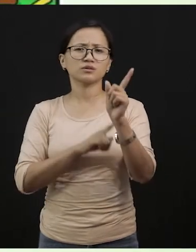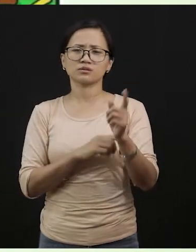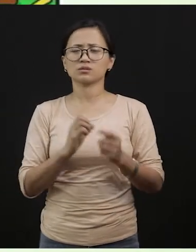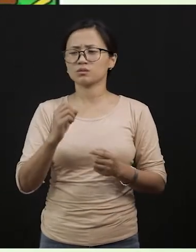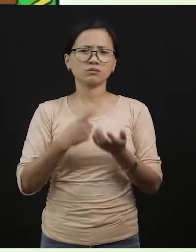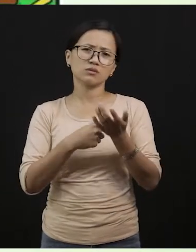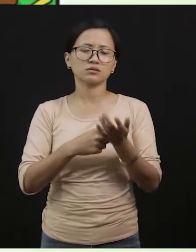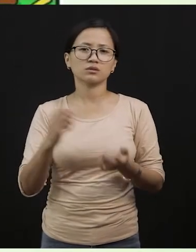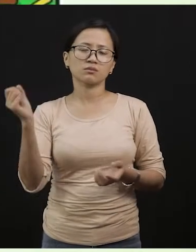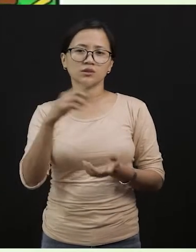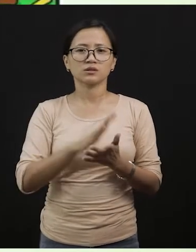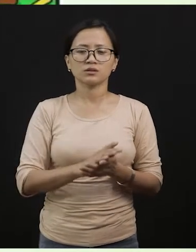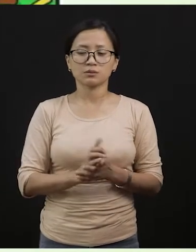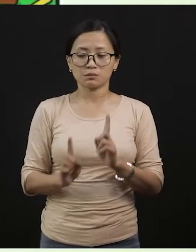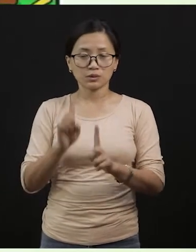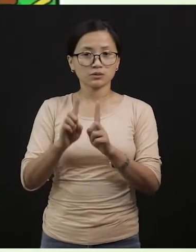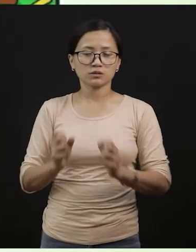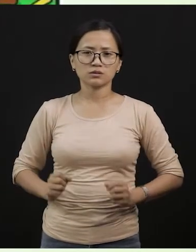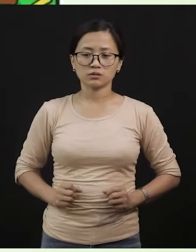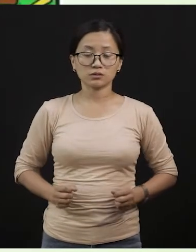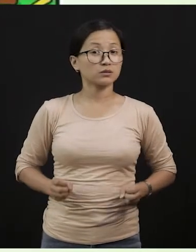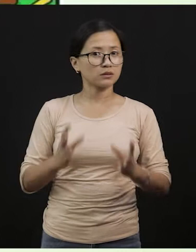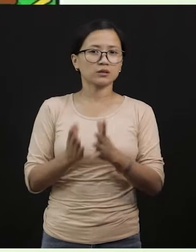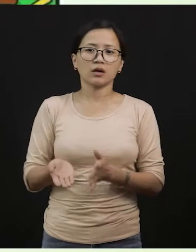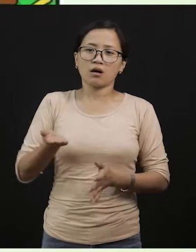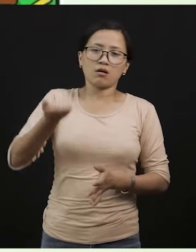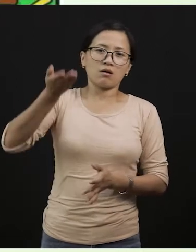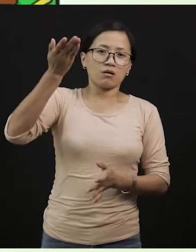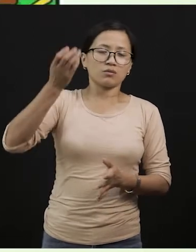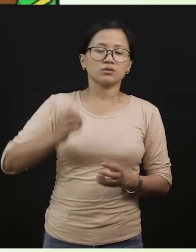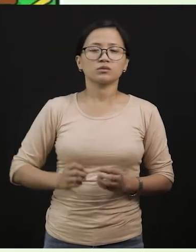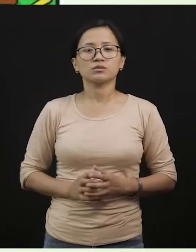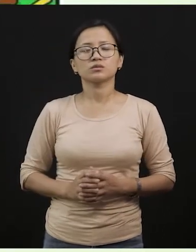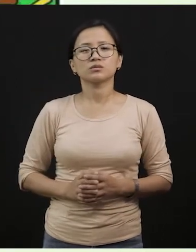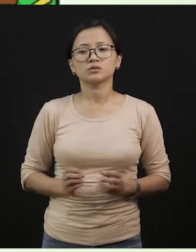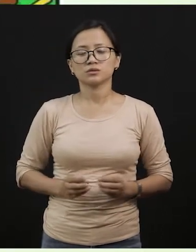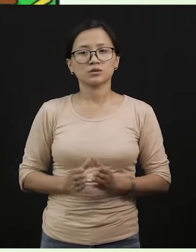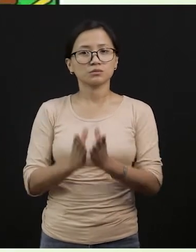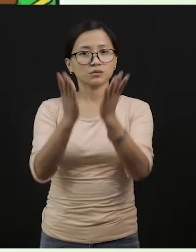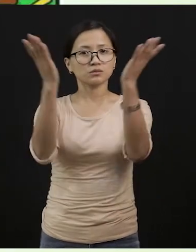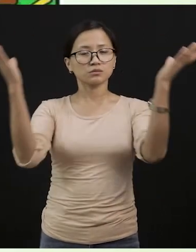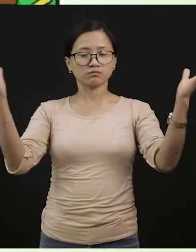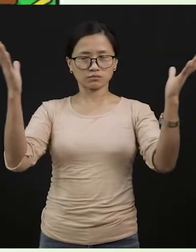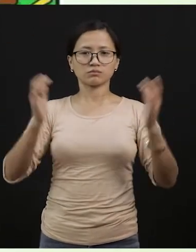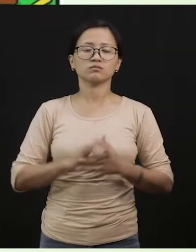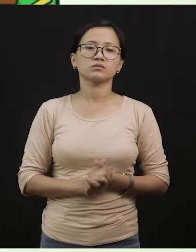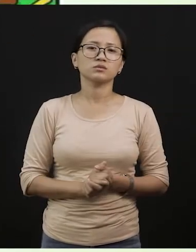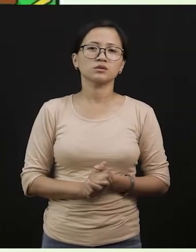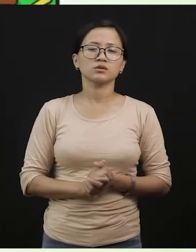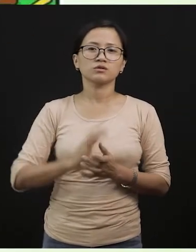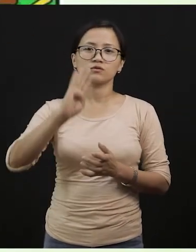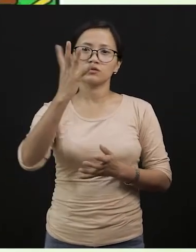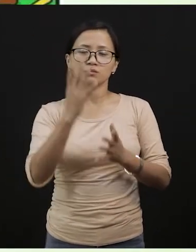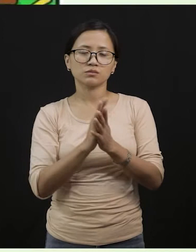plants started growing up, okay? The plants started growing up like into a big tree. And in this